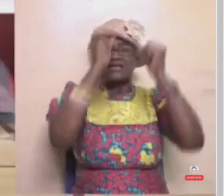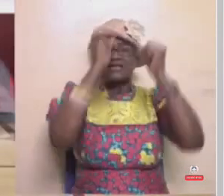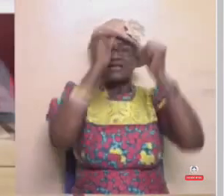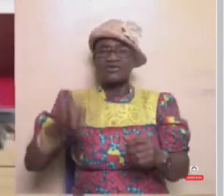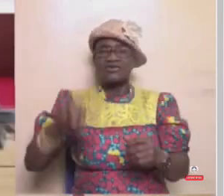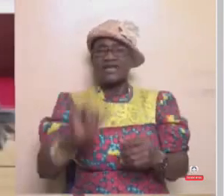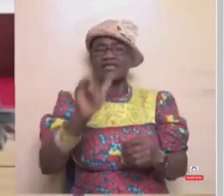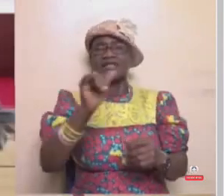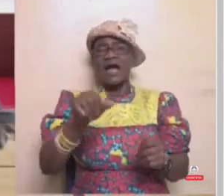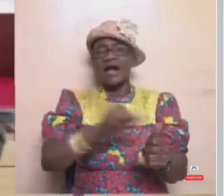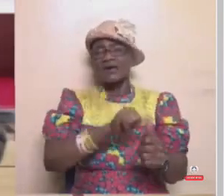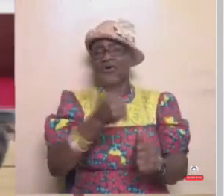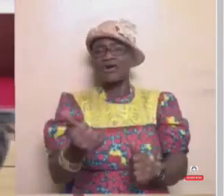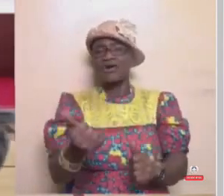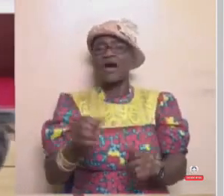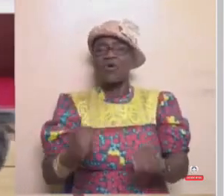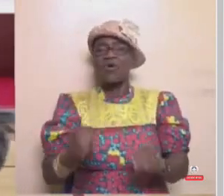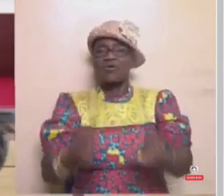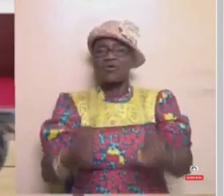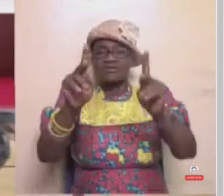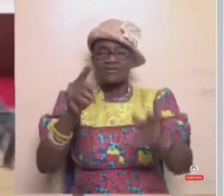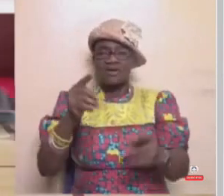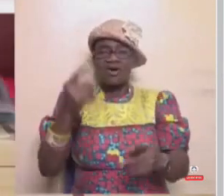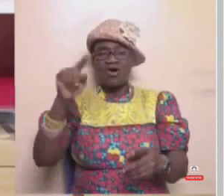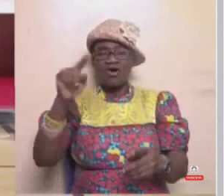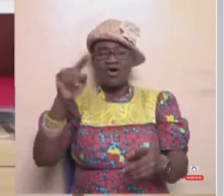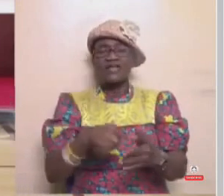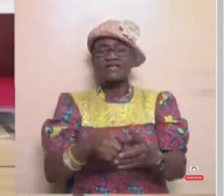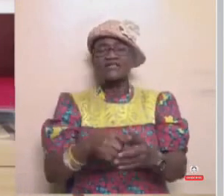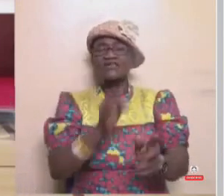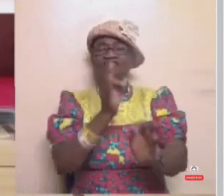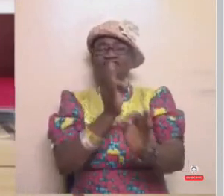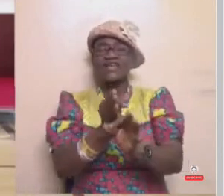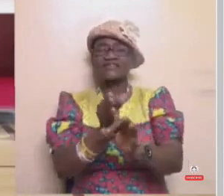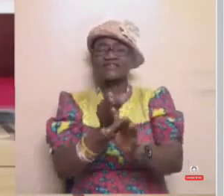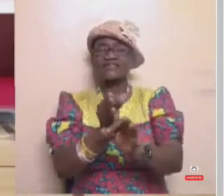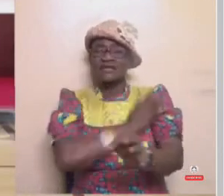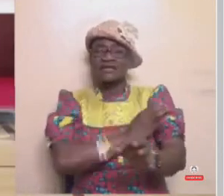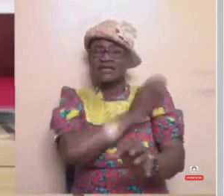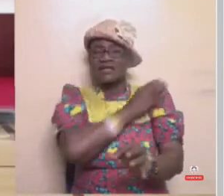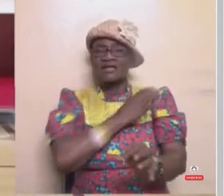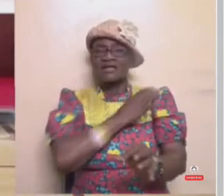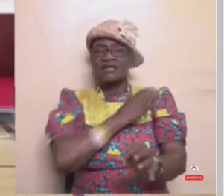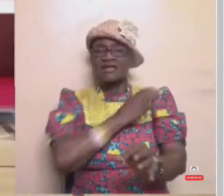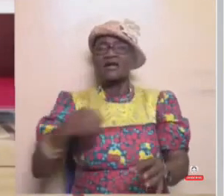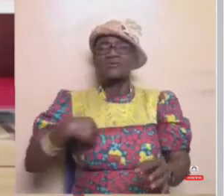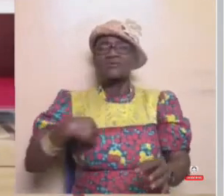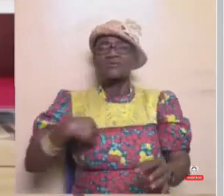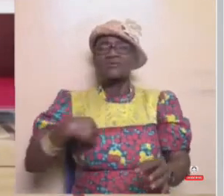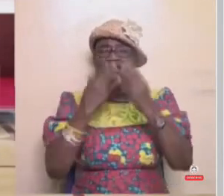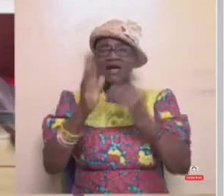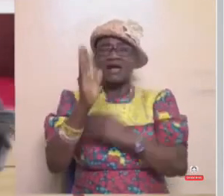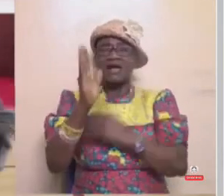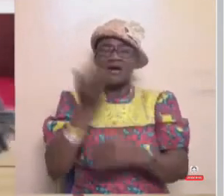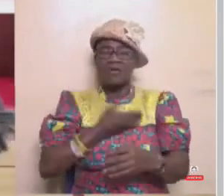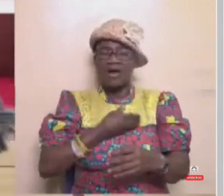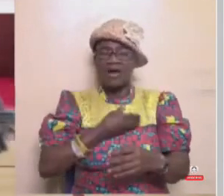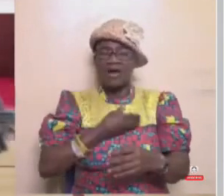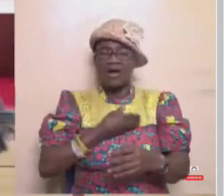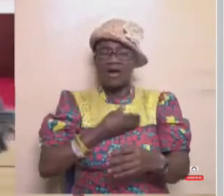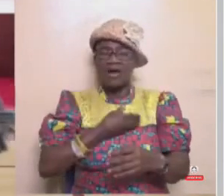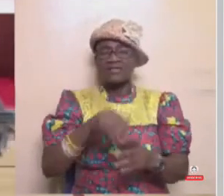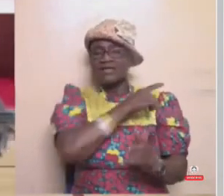opportunity of this faith clinic. And we thank our Father and the Lord generally